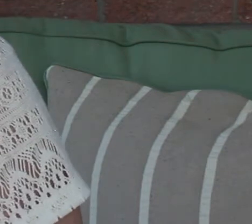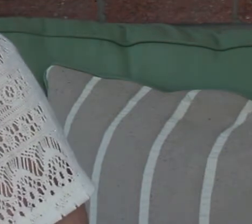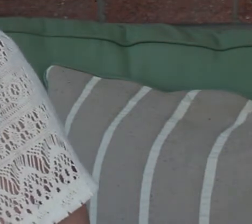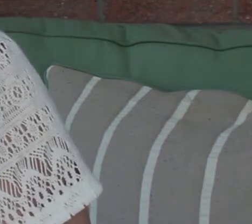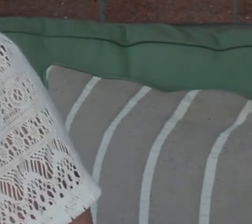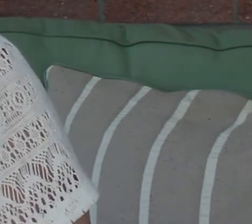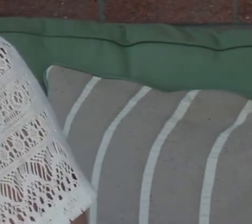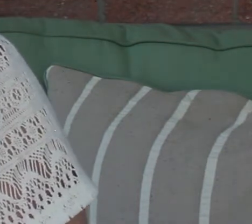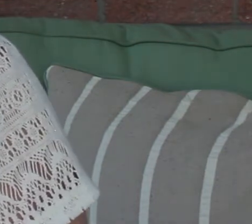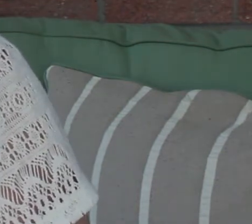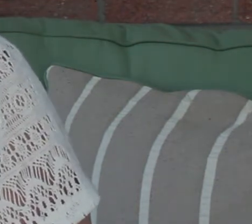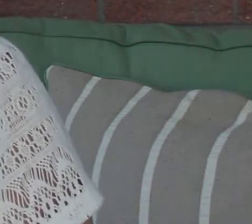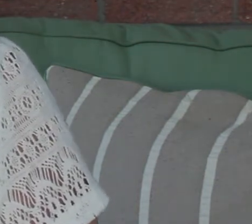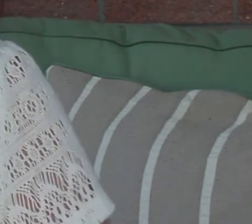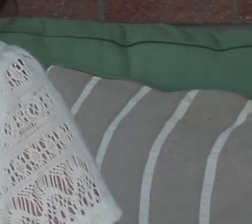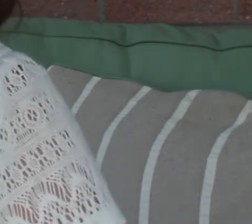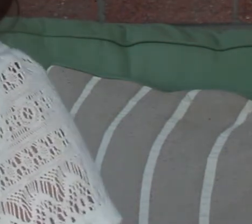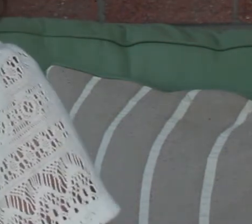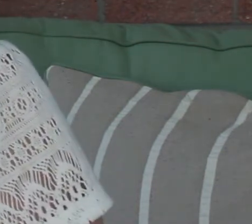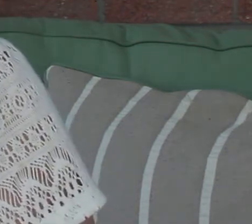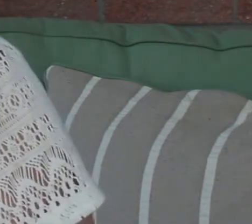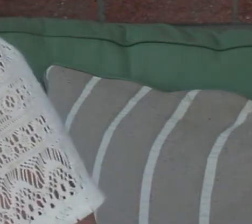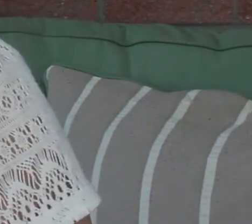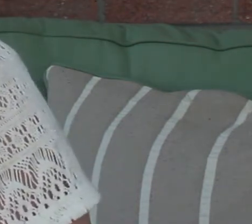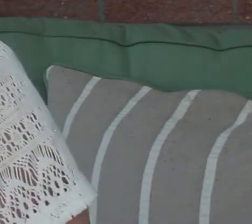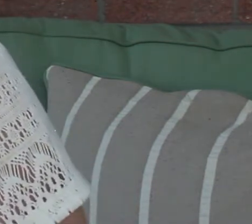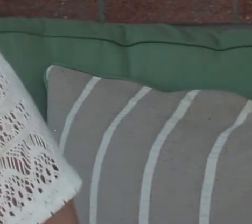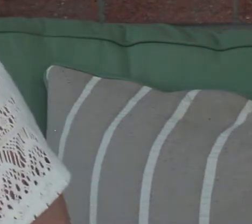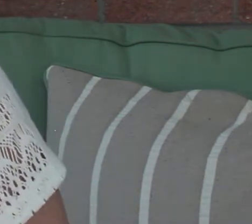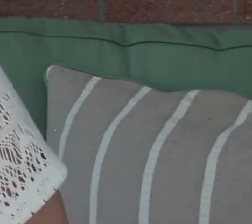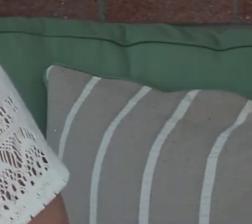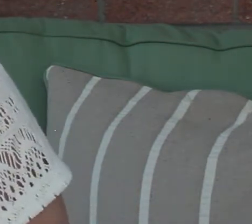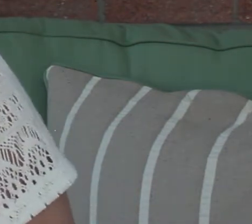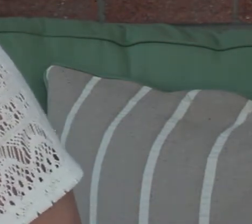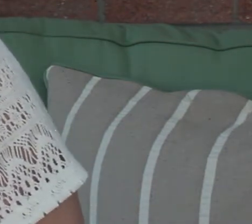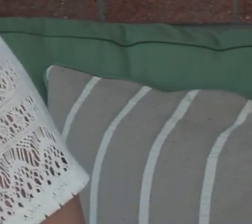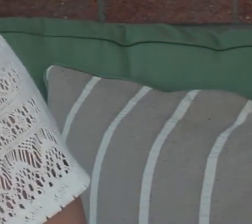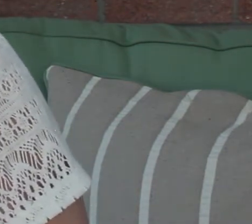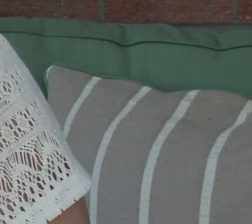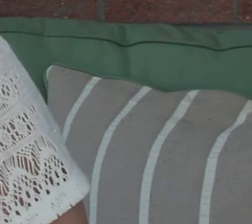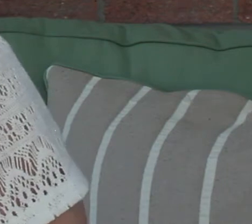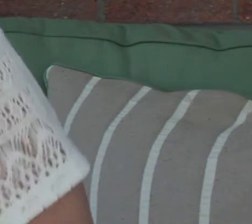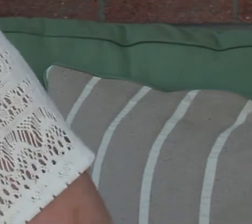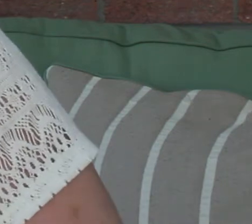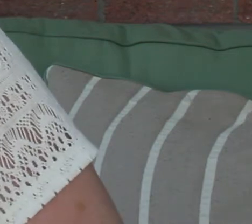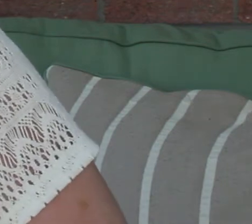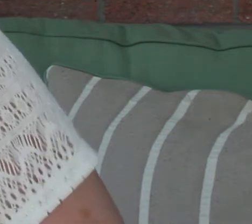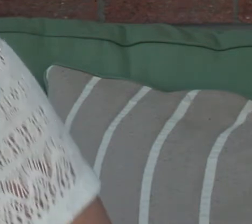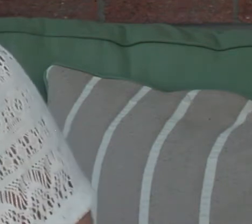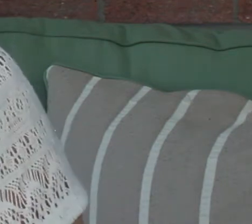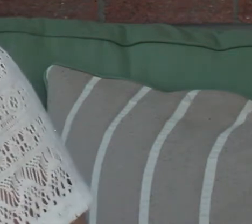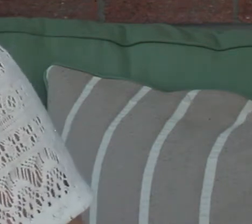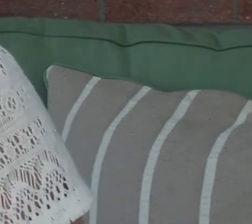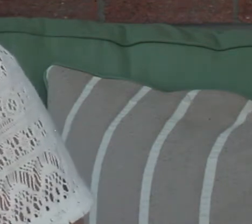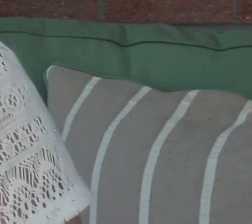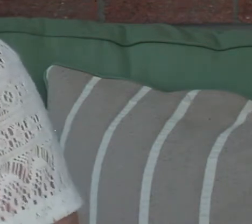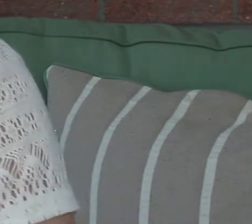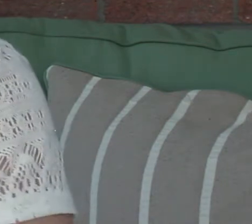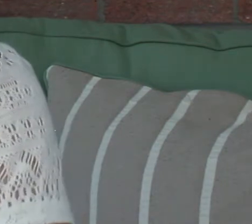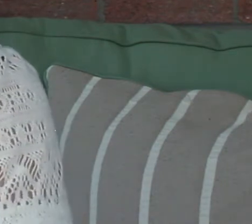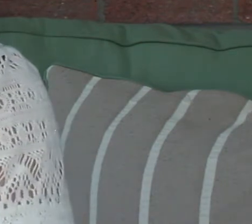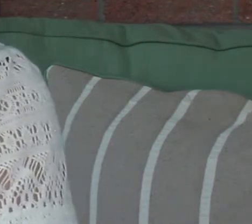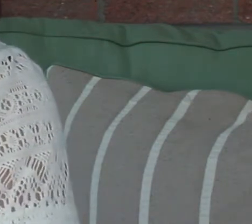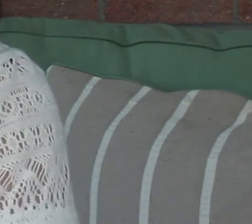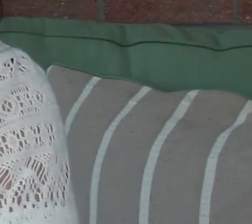coming on, just roll this on, easy to store in my bag, and I'm kind of good to go for the rest of the day. I know my dad really does like it as well, so I highly